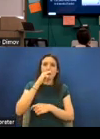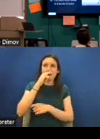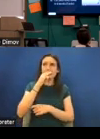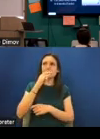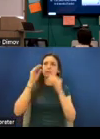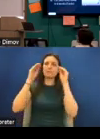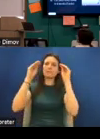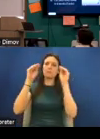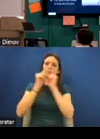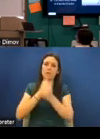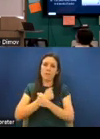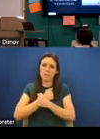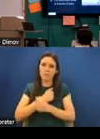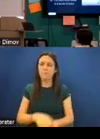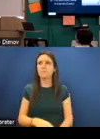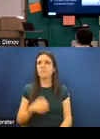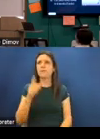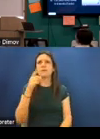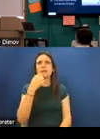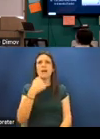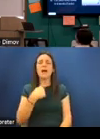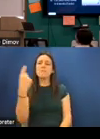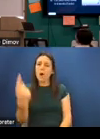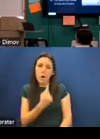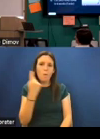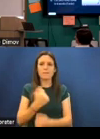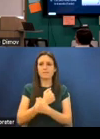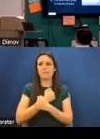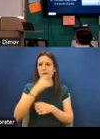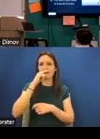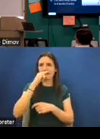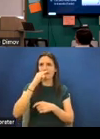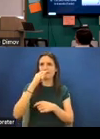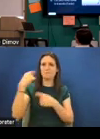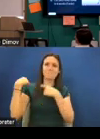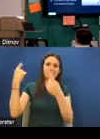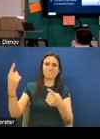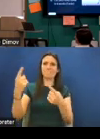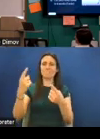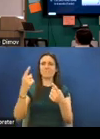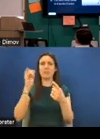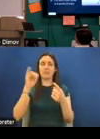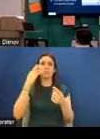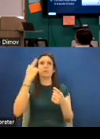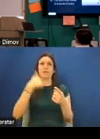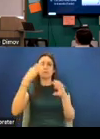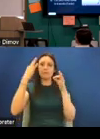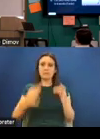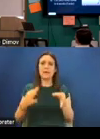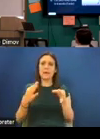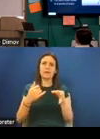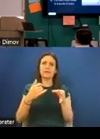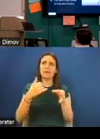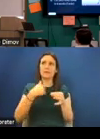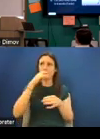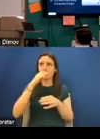That's me. Janet. I always loved kids. That's what kind of steered me into teaching. I had my kids later in life